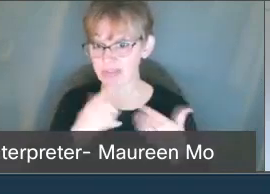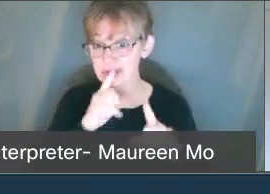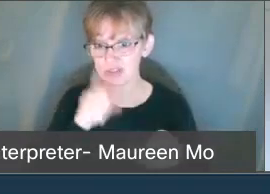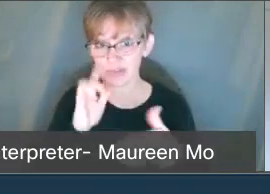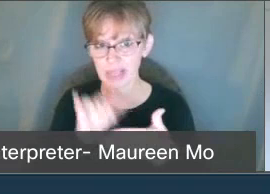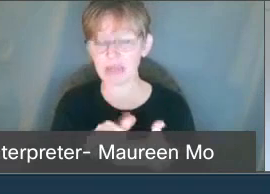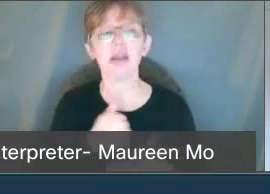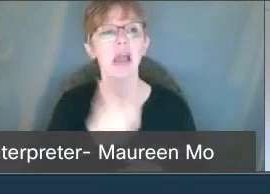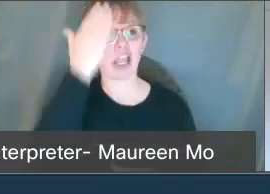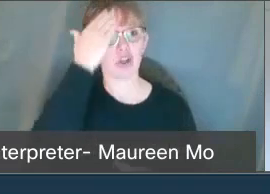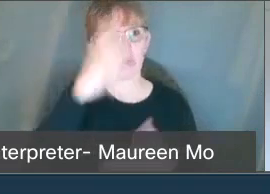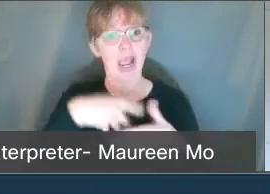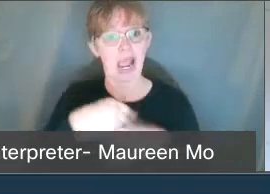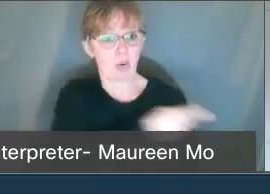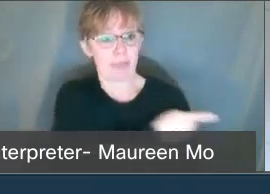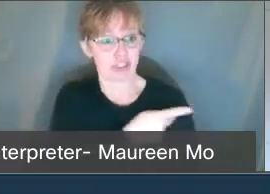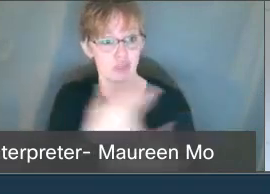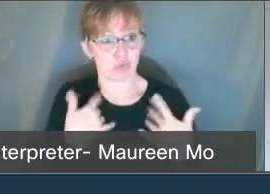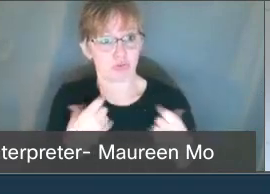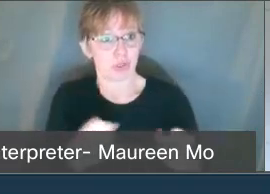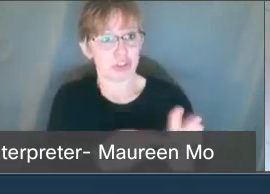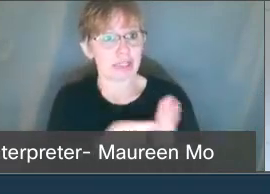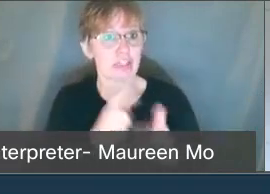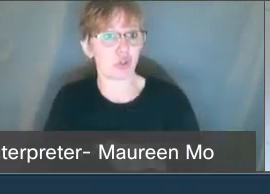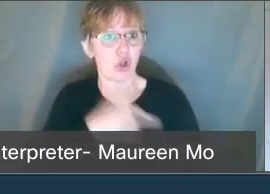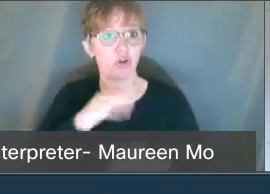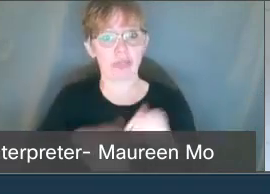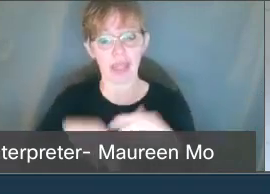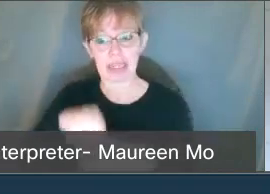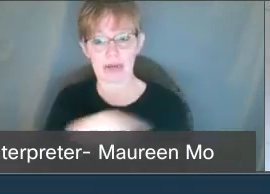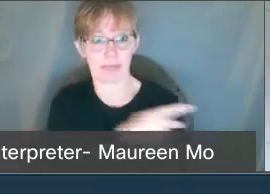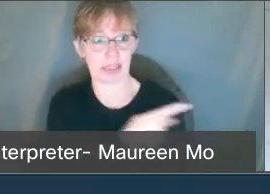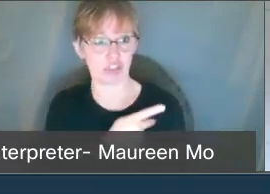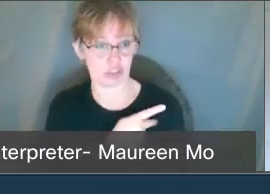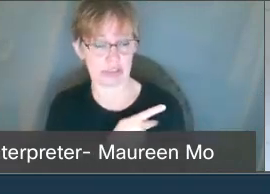outpatient restoration takes longer than inpatient restoration.